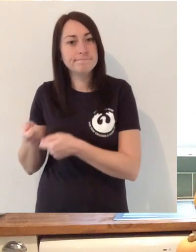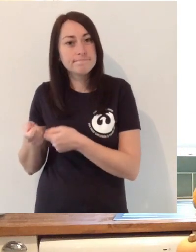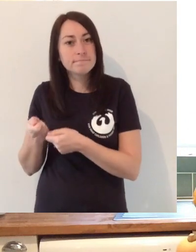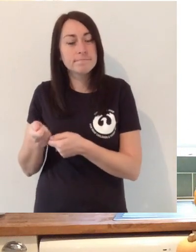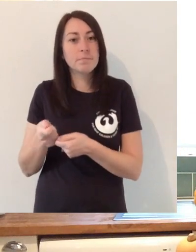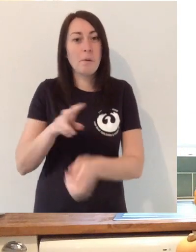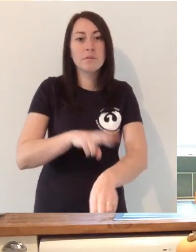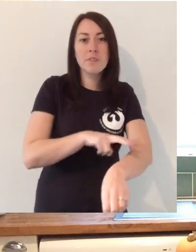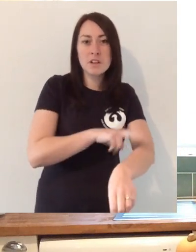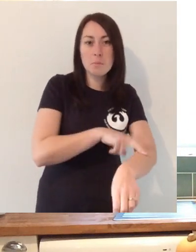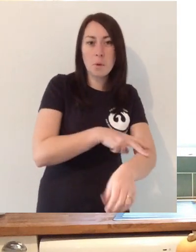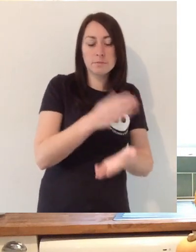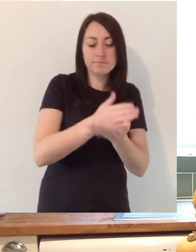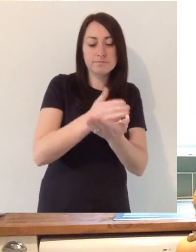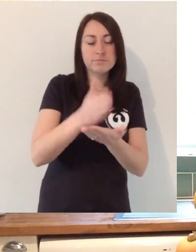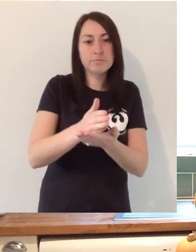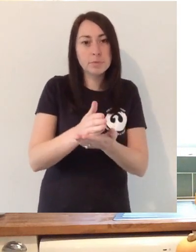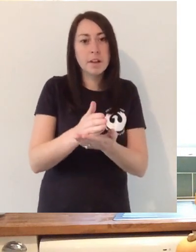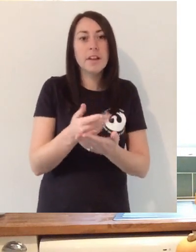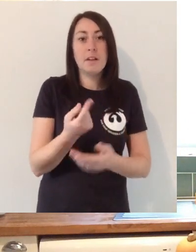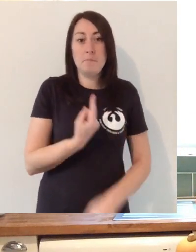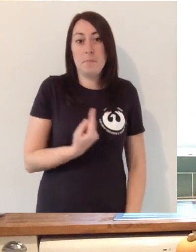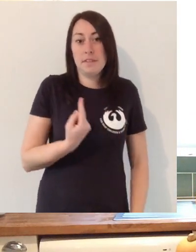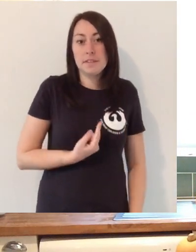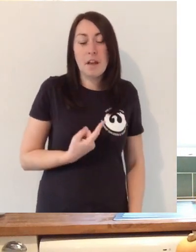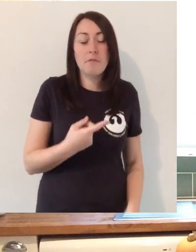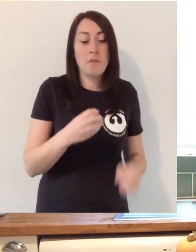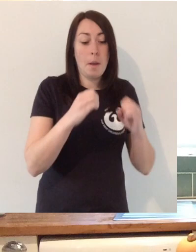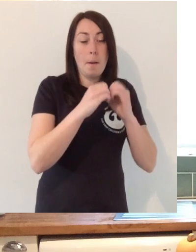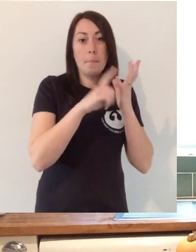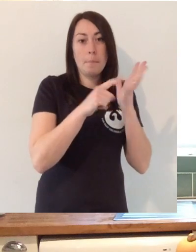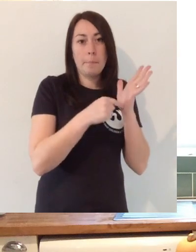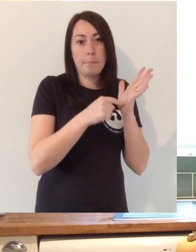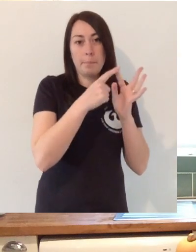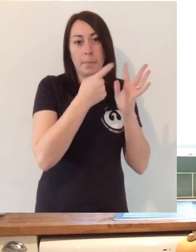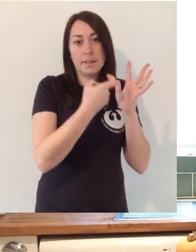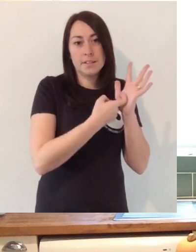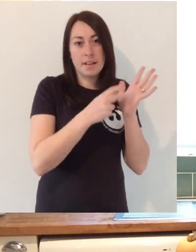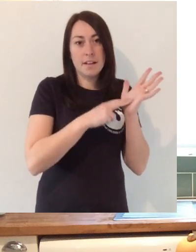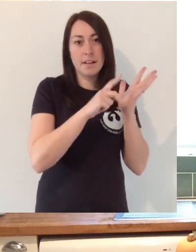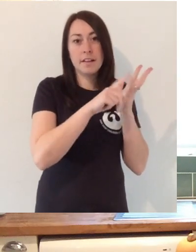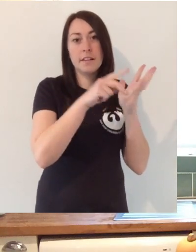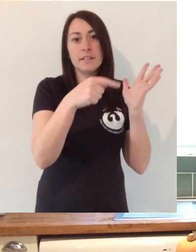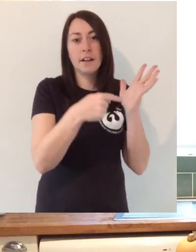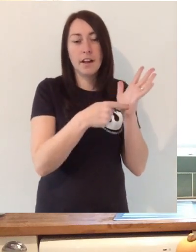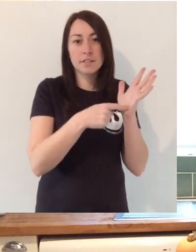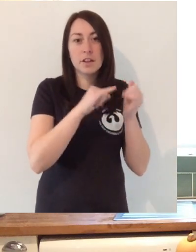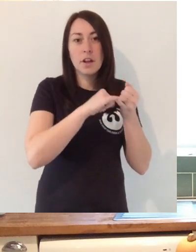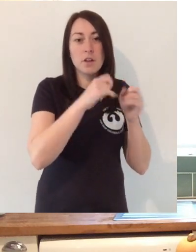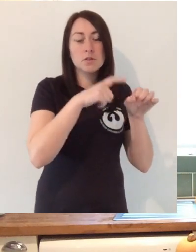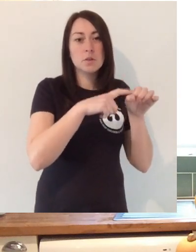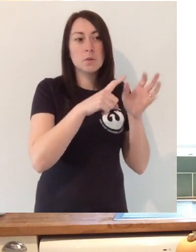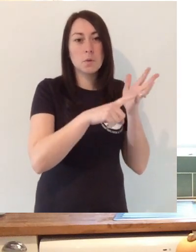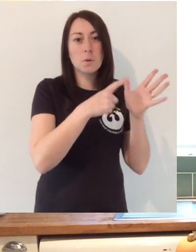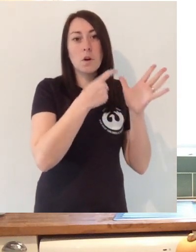So while that is softening, I'm going to chop up the vegetables, which we're going to add in shortly after. So what I've chosen to do today is butternut squash.